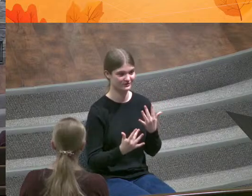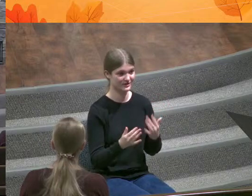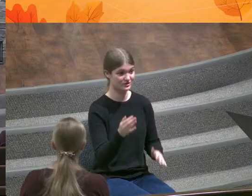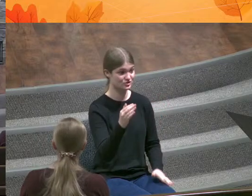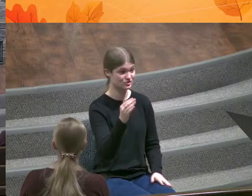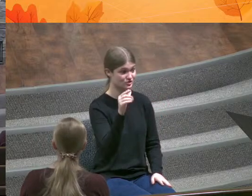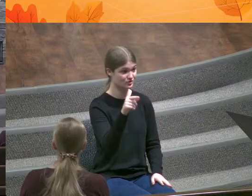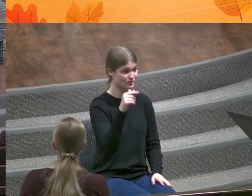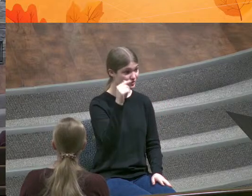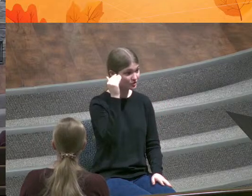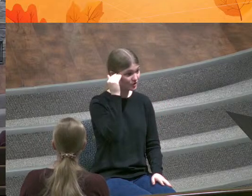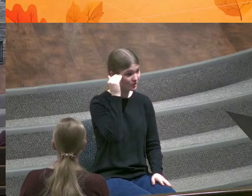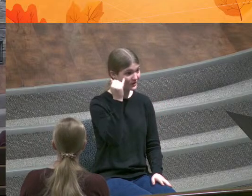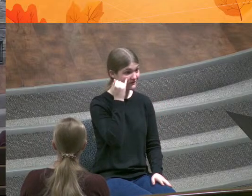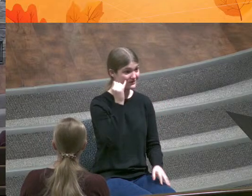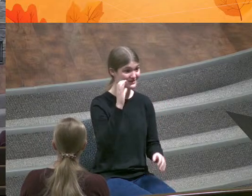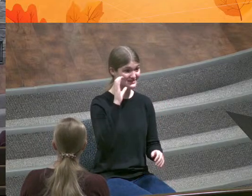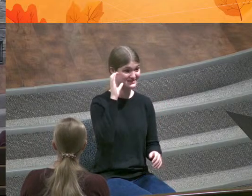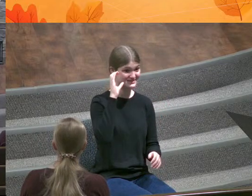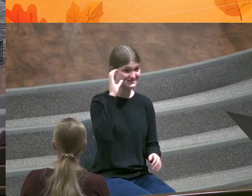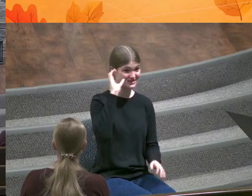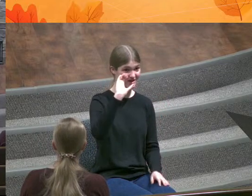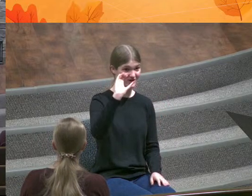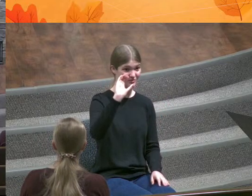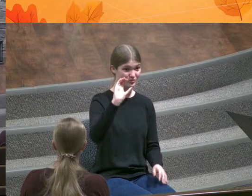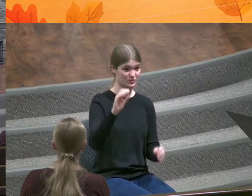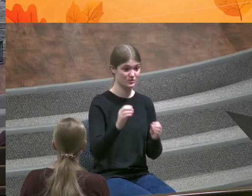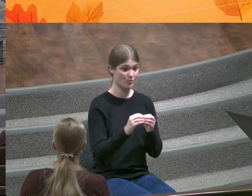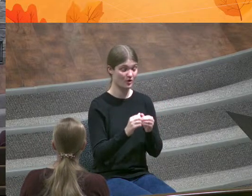Do you know that if the sun was basically the same amount,